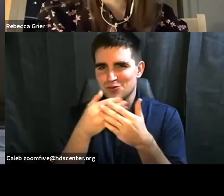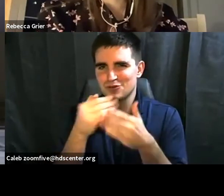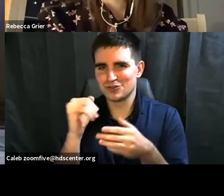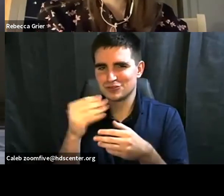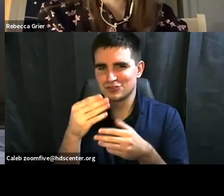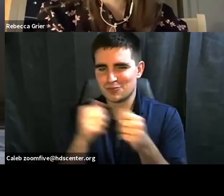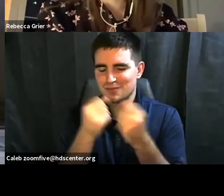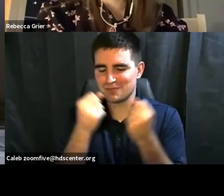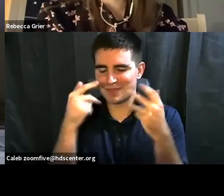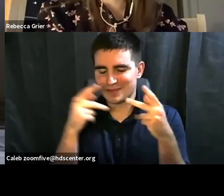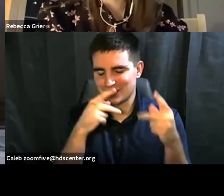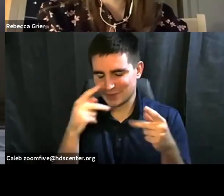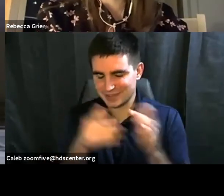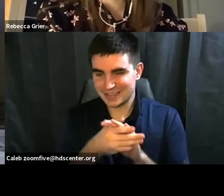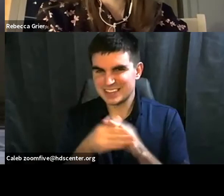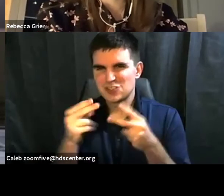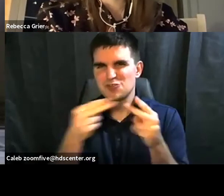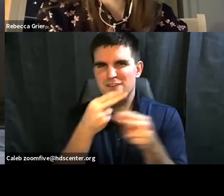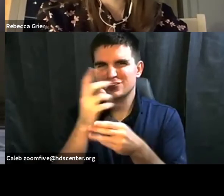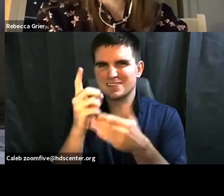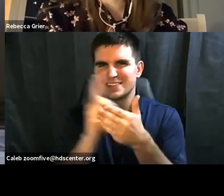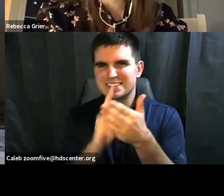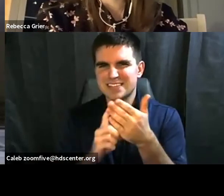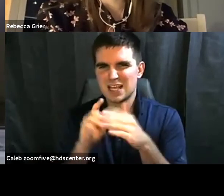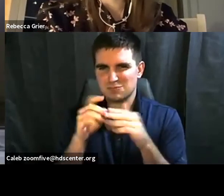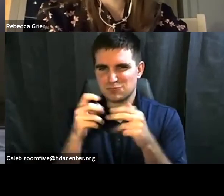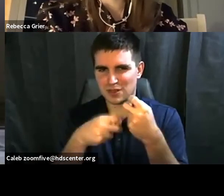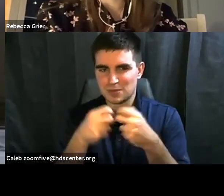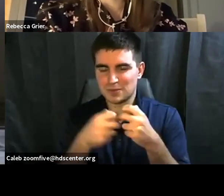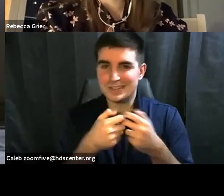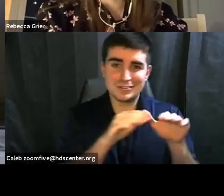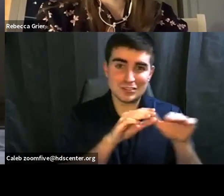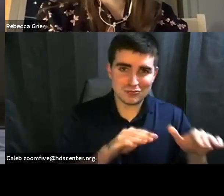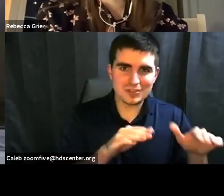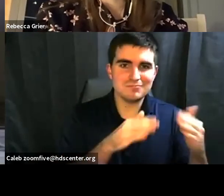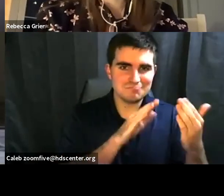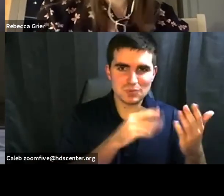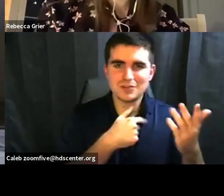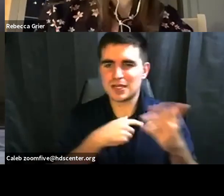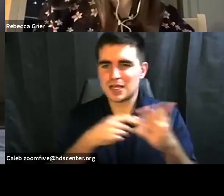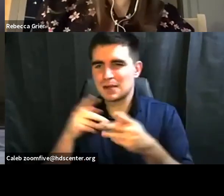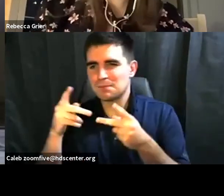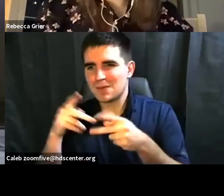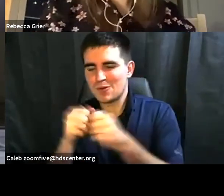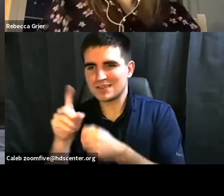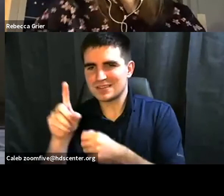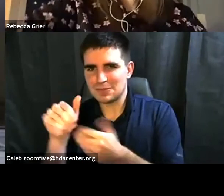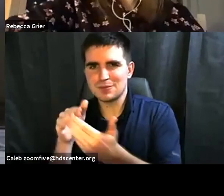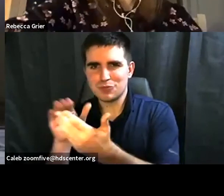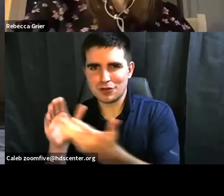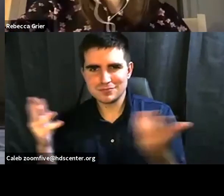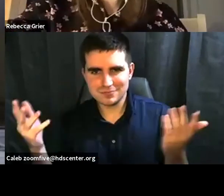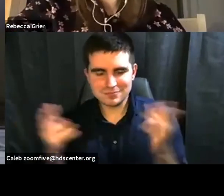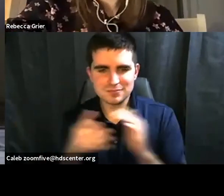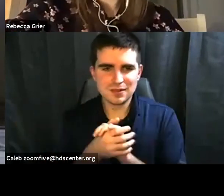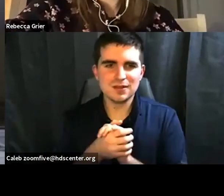It's the universal design problem, but it's coming at it from children instead of people with disabilities. And so I think that a lot of